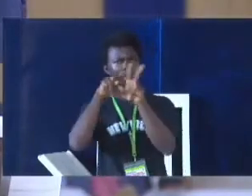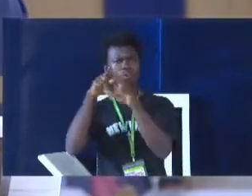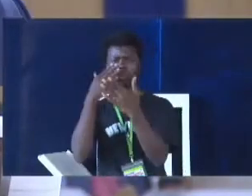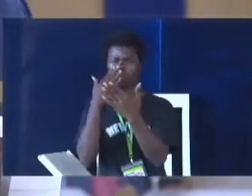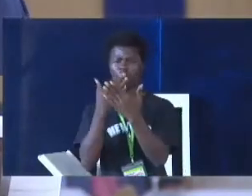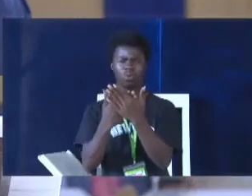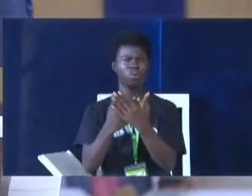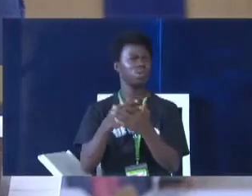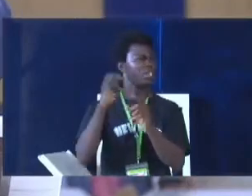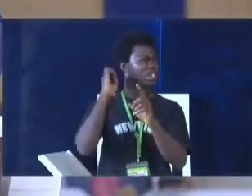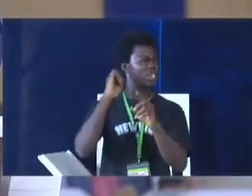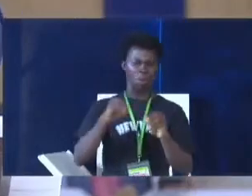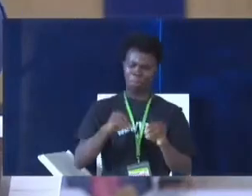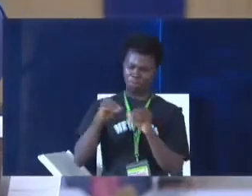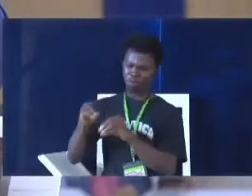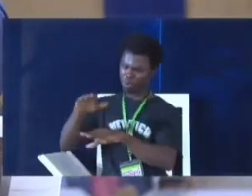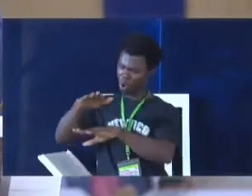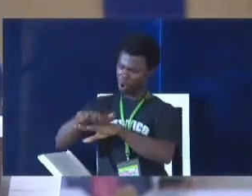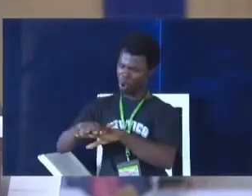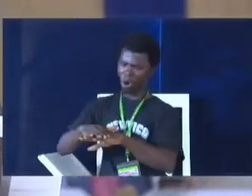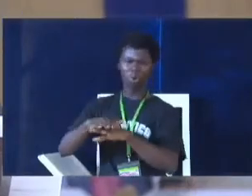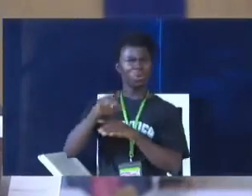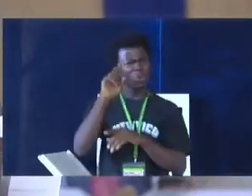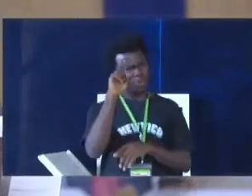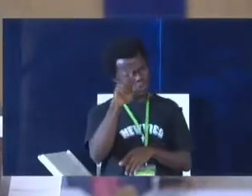It puts on you honor